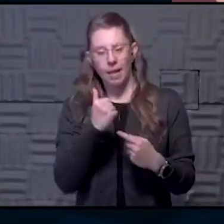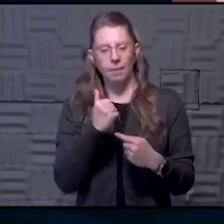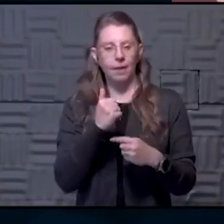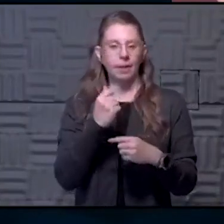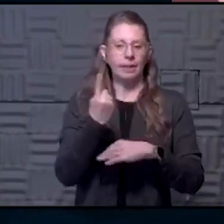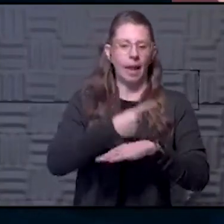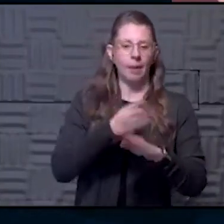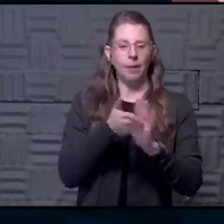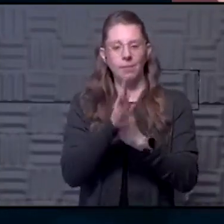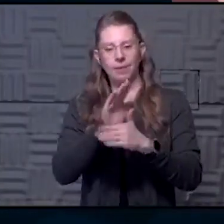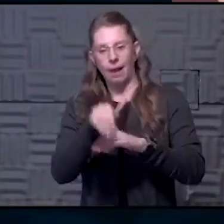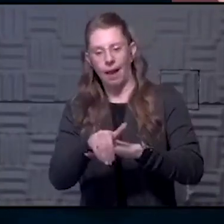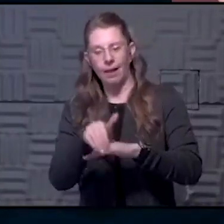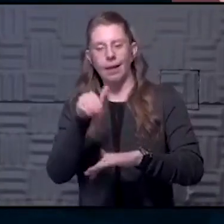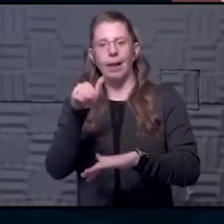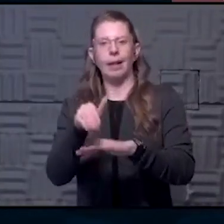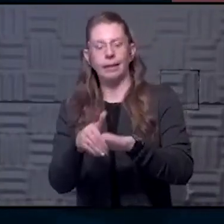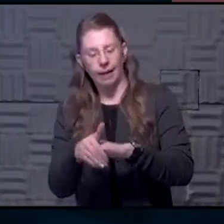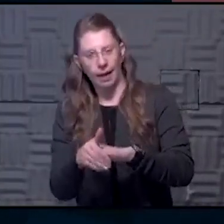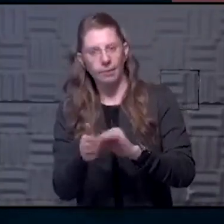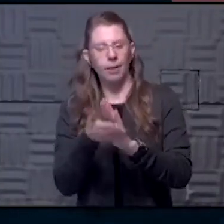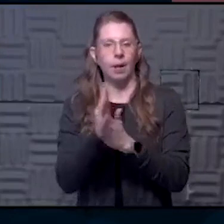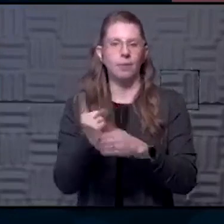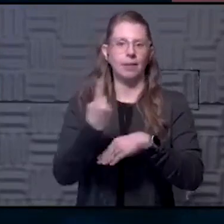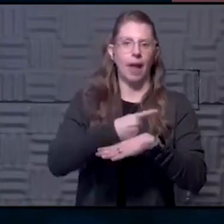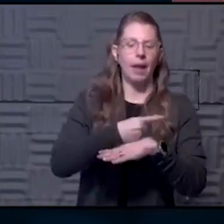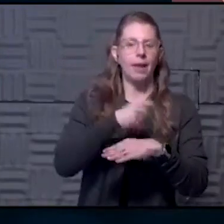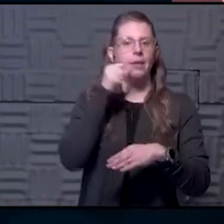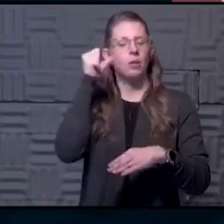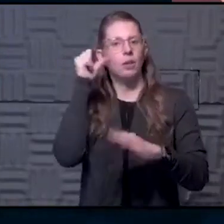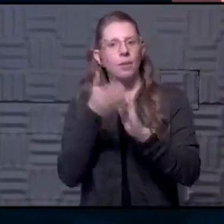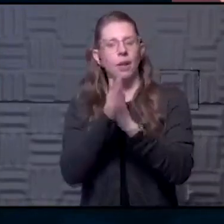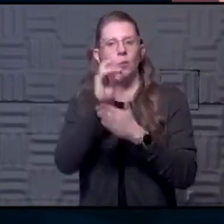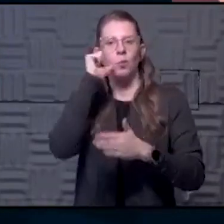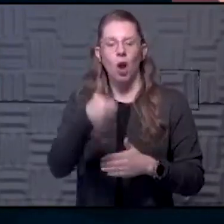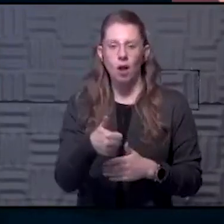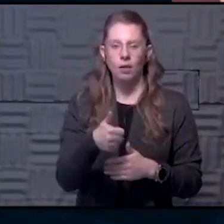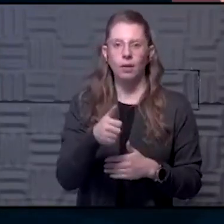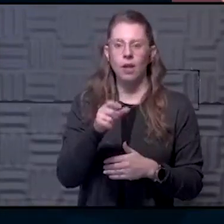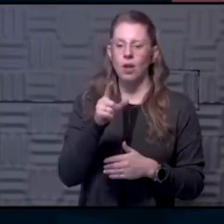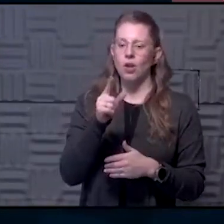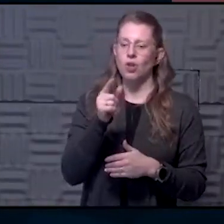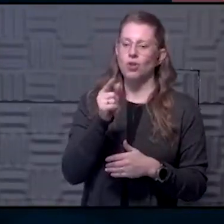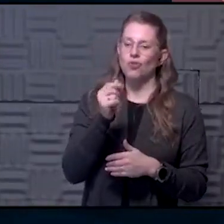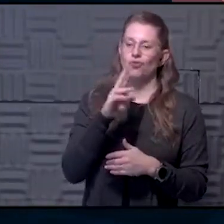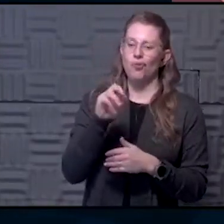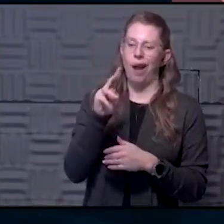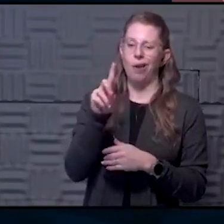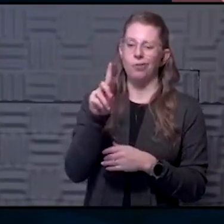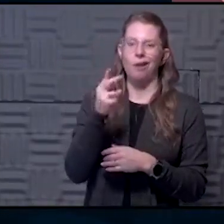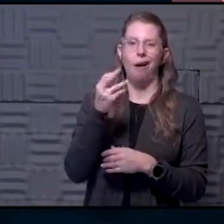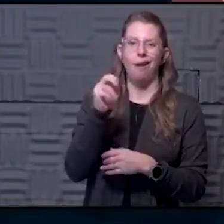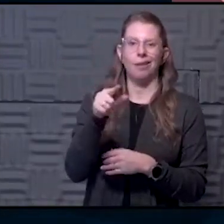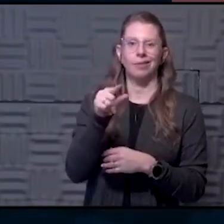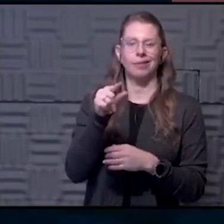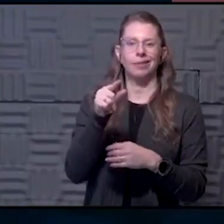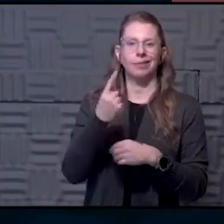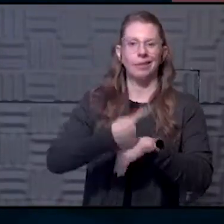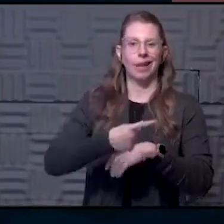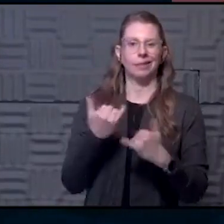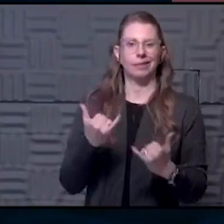night becomes day, and yesterday is tomorrow. Just a thought. That's not like Groundhog Day, Steve. Is it? Well, yes, it is. And isn't that true